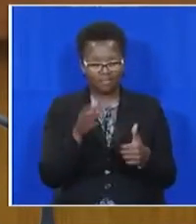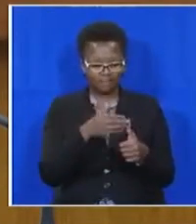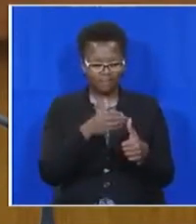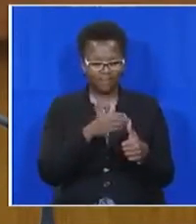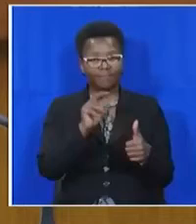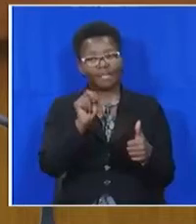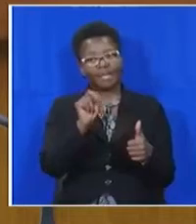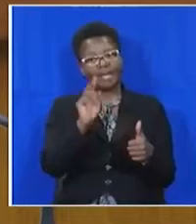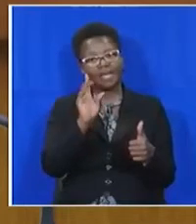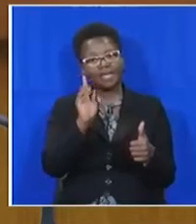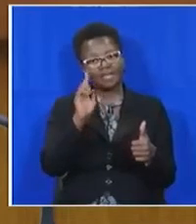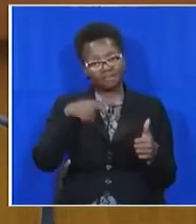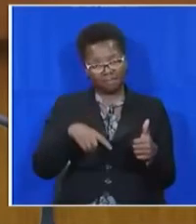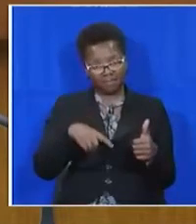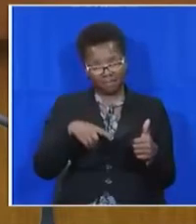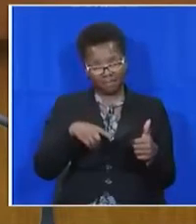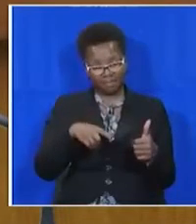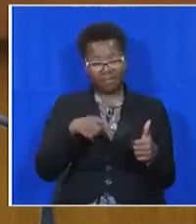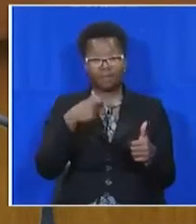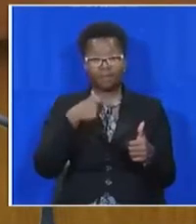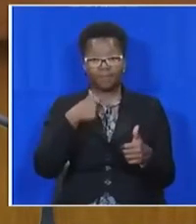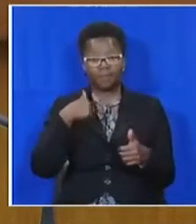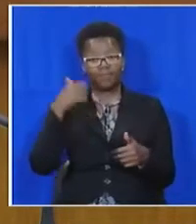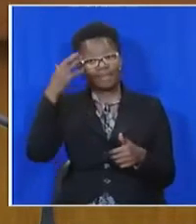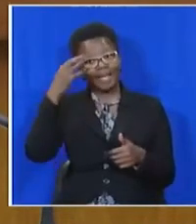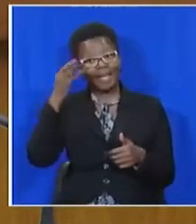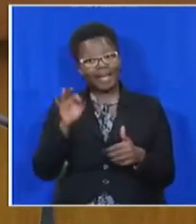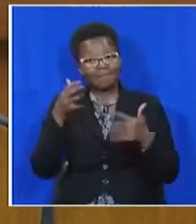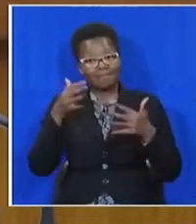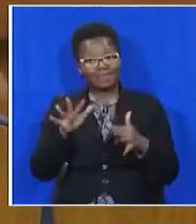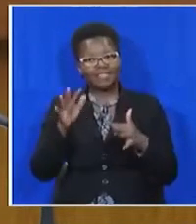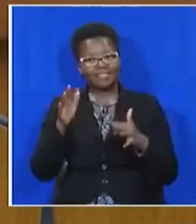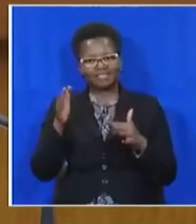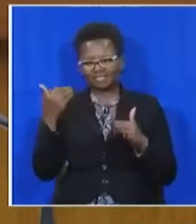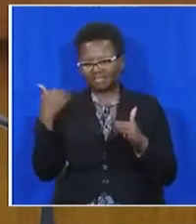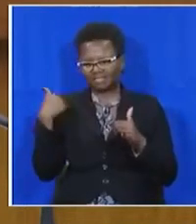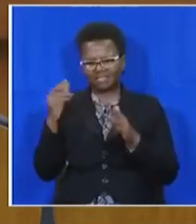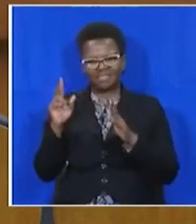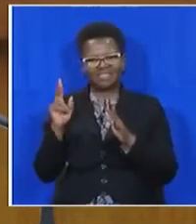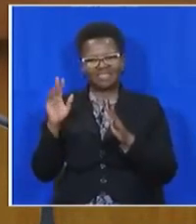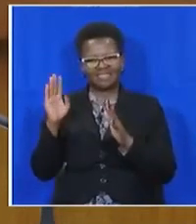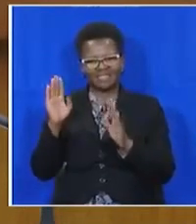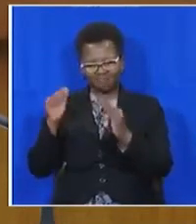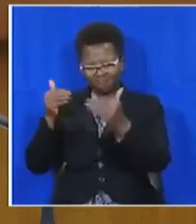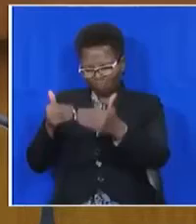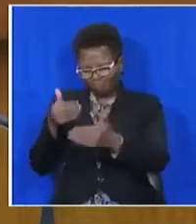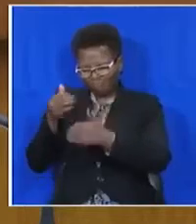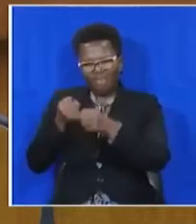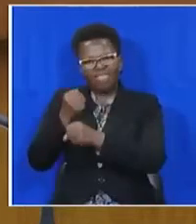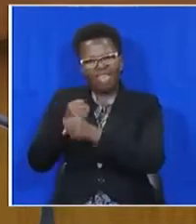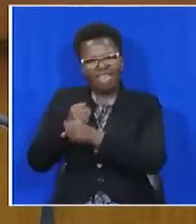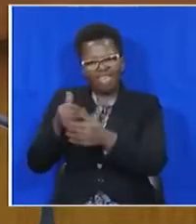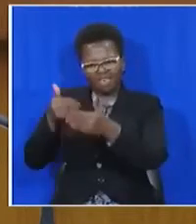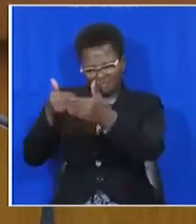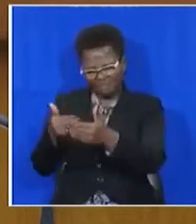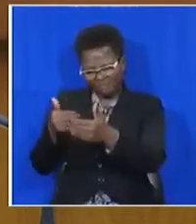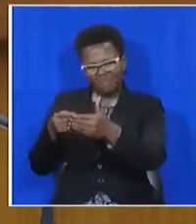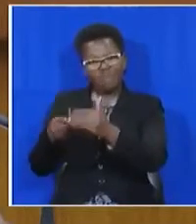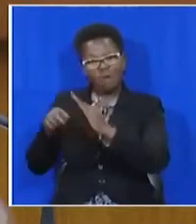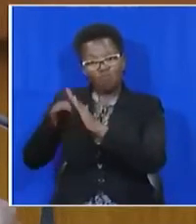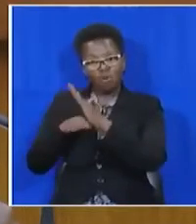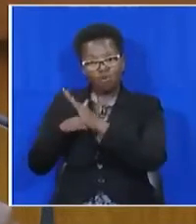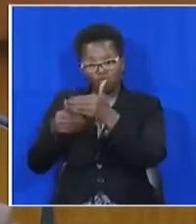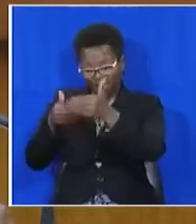with, as the government's minimum program, note the minimum. We can go way, way